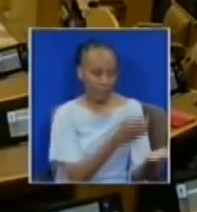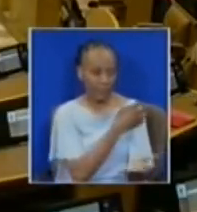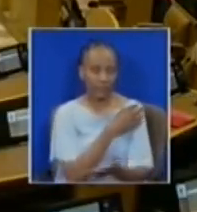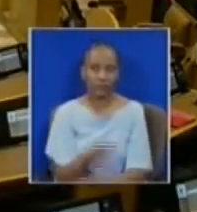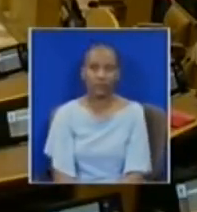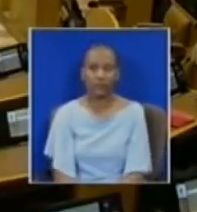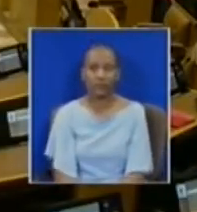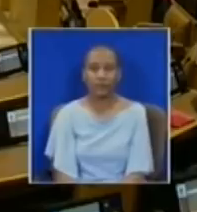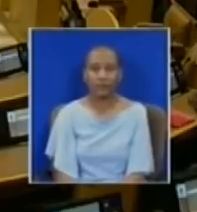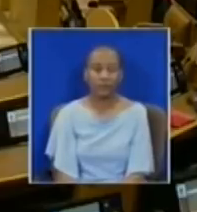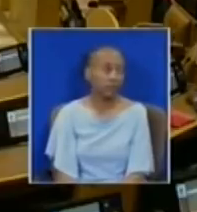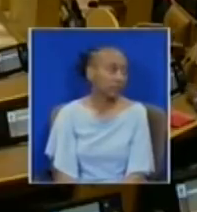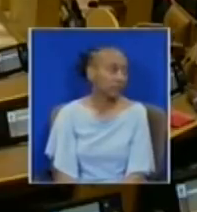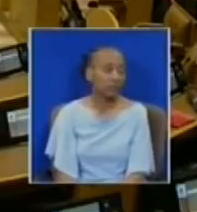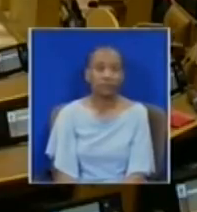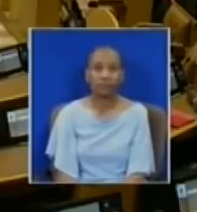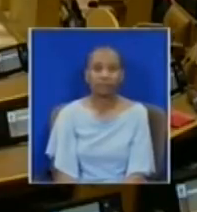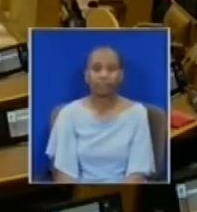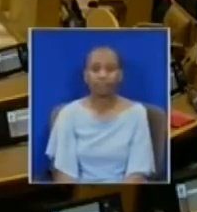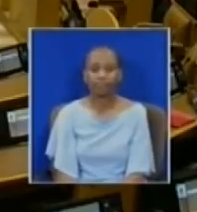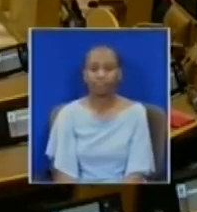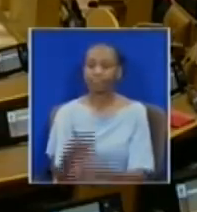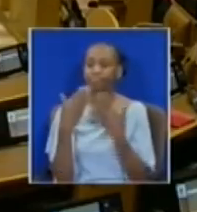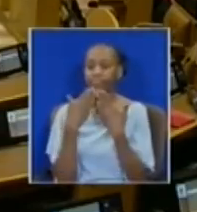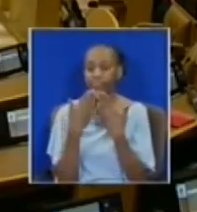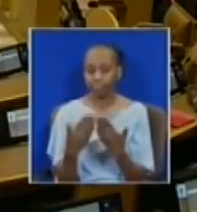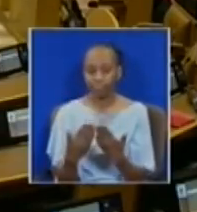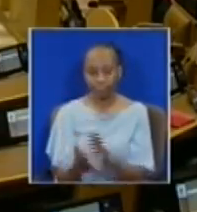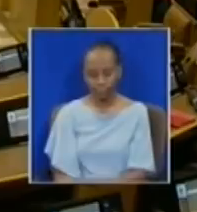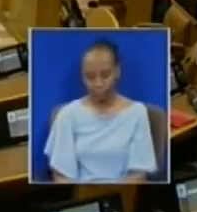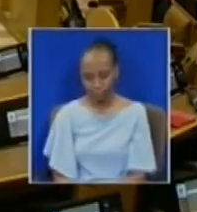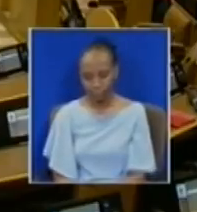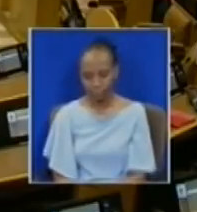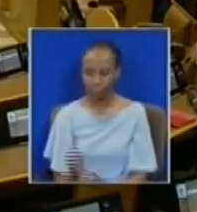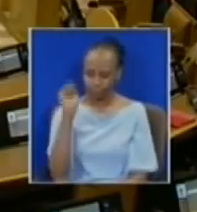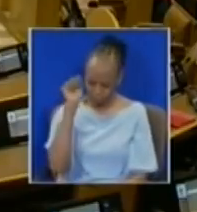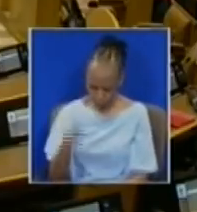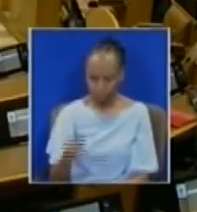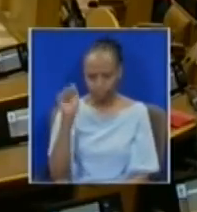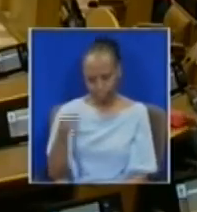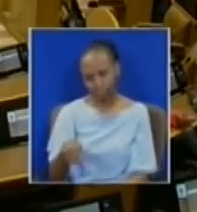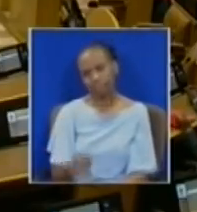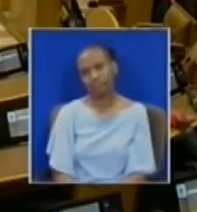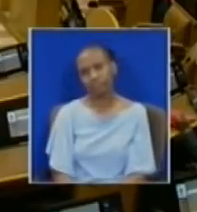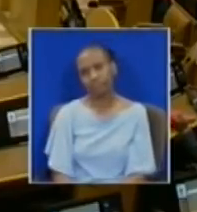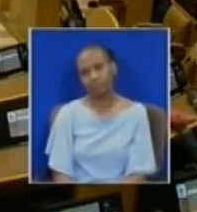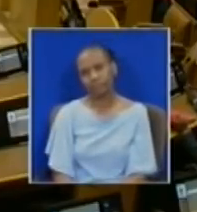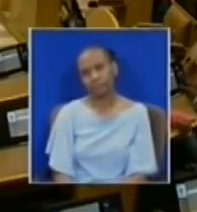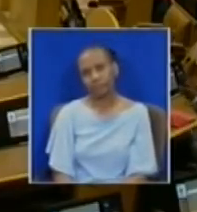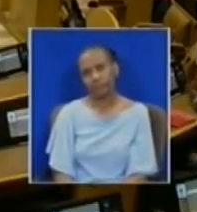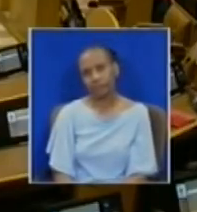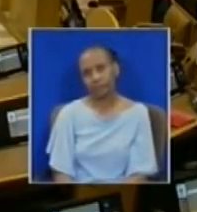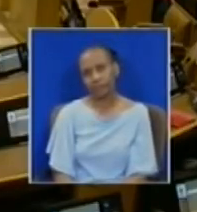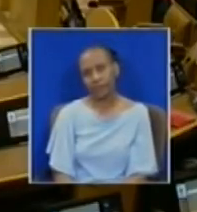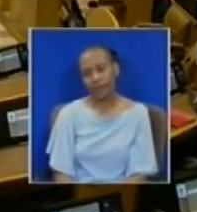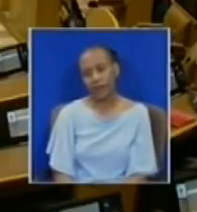don't answer questions and don't, you know, simply decide that, you know, while they're answering questions, the network failure